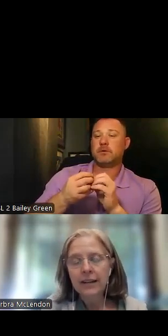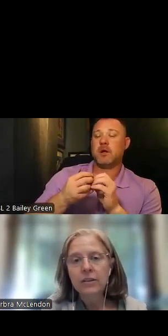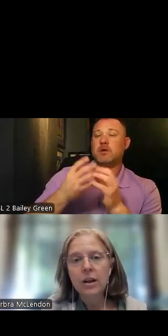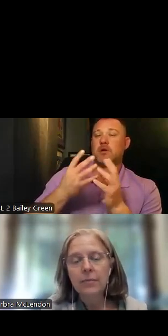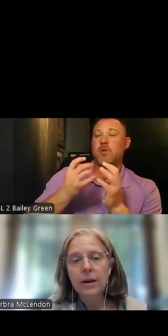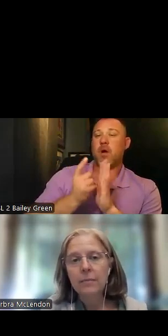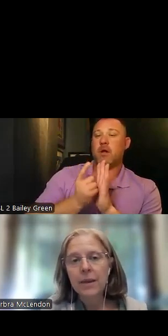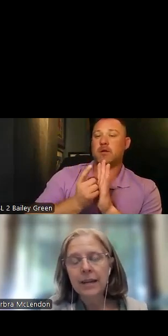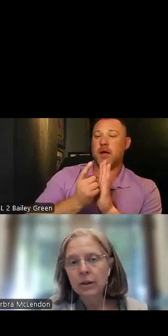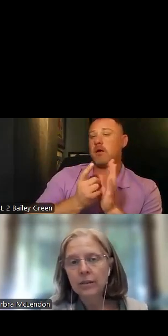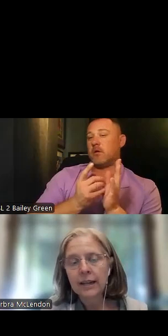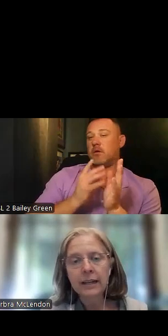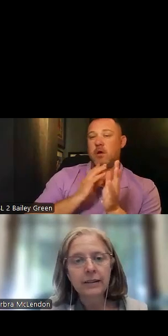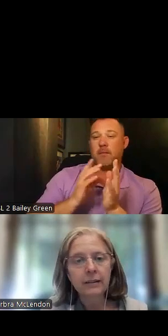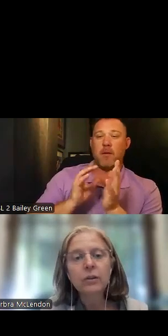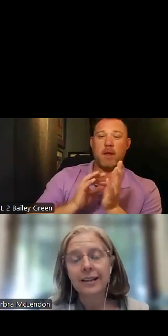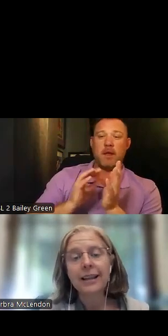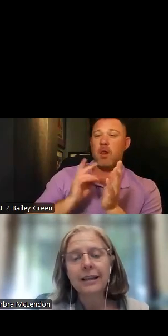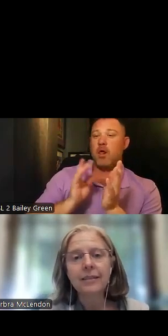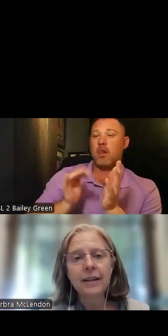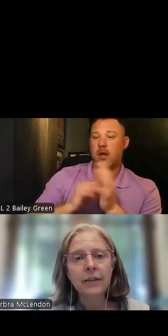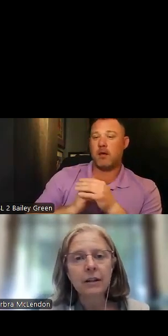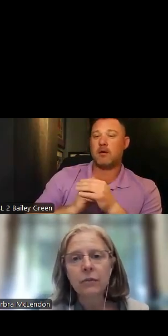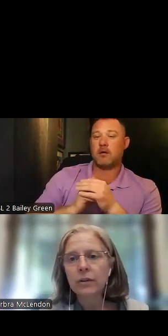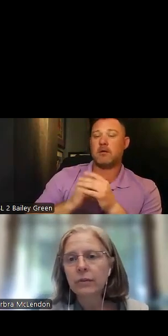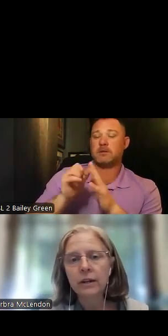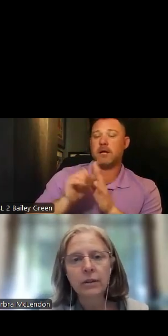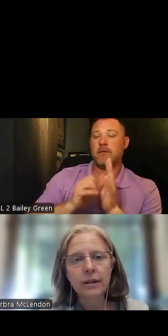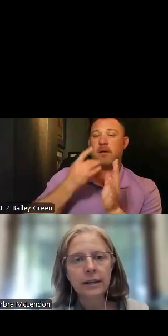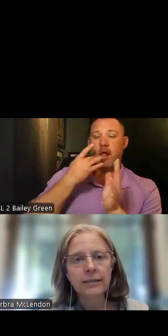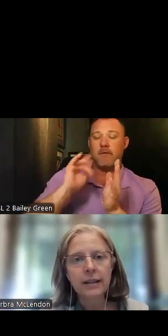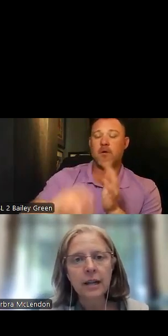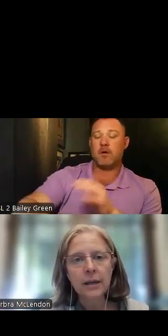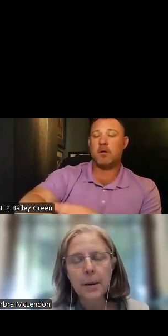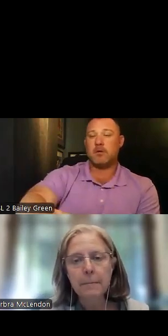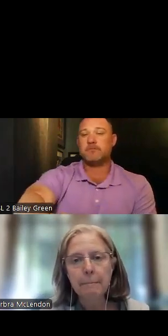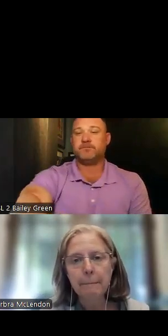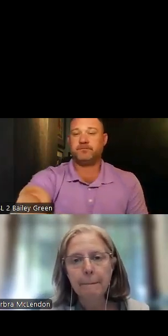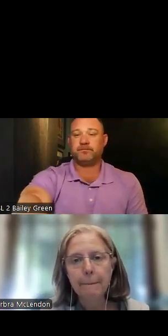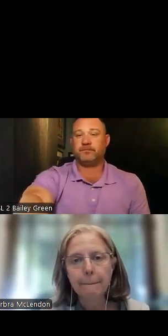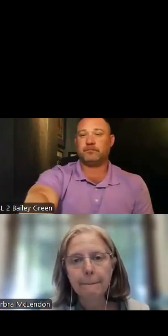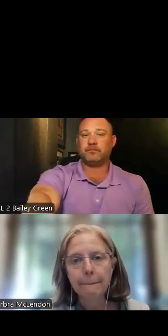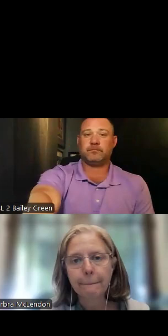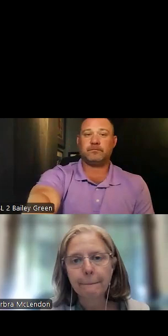a second to talk about what Medicaid looks like in the state of California. If we can go to the next slide.